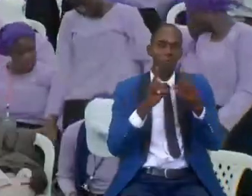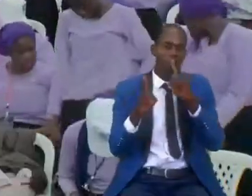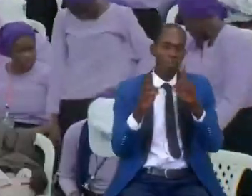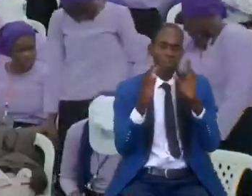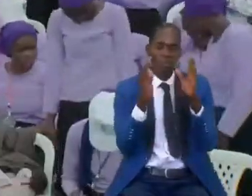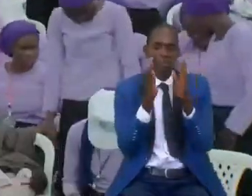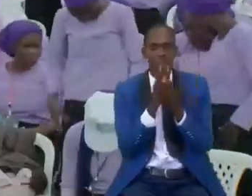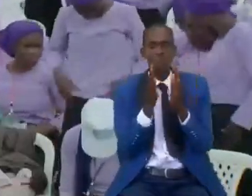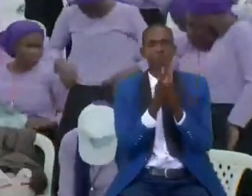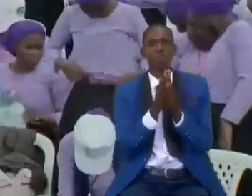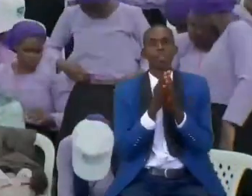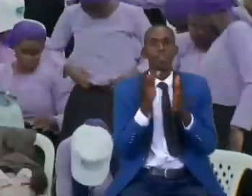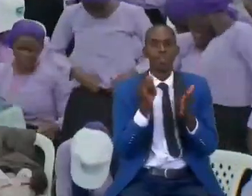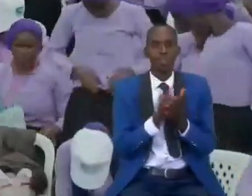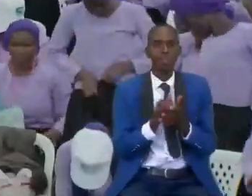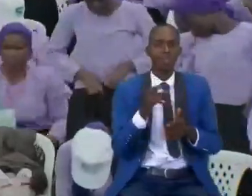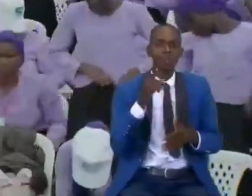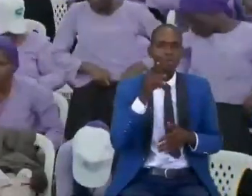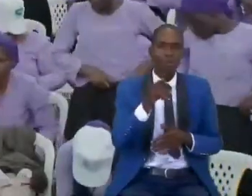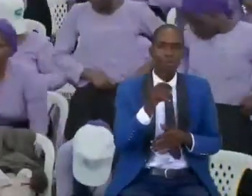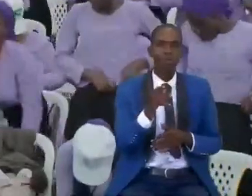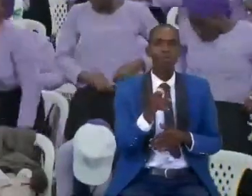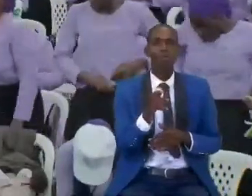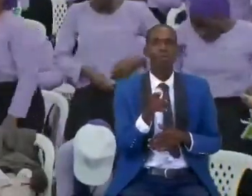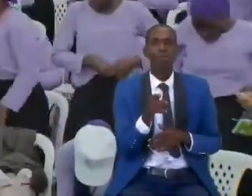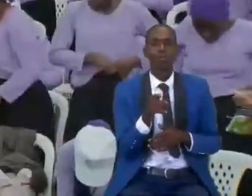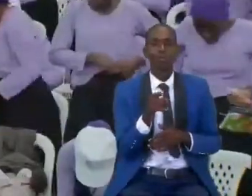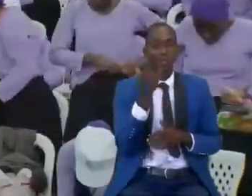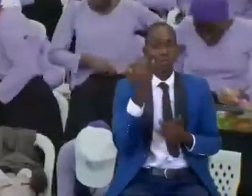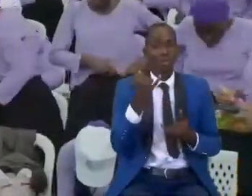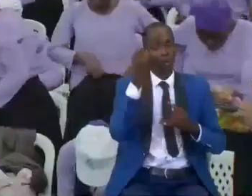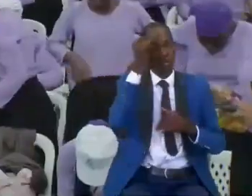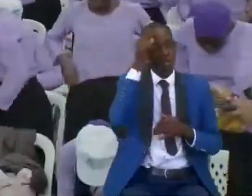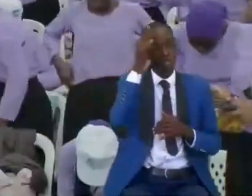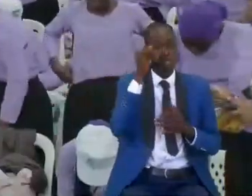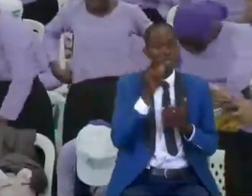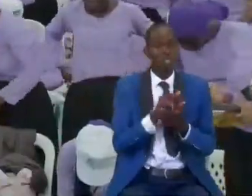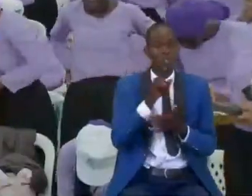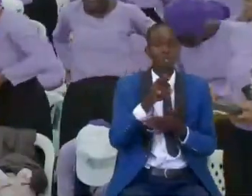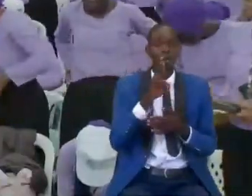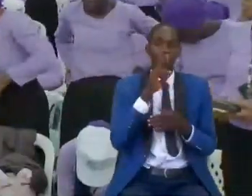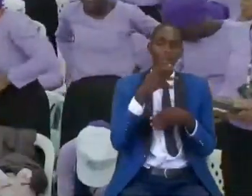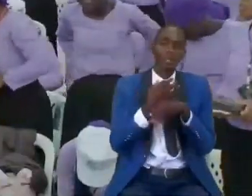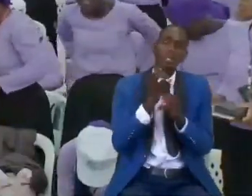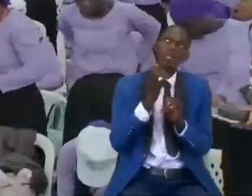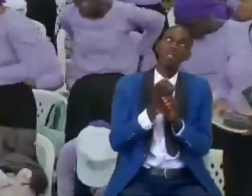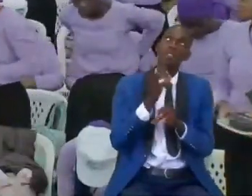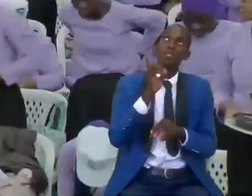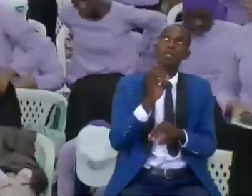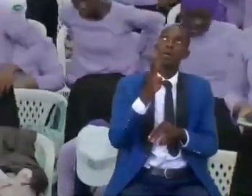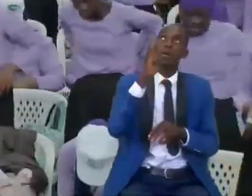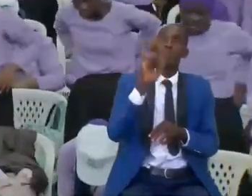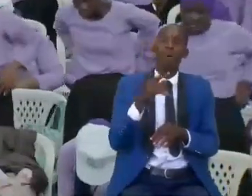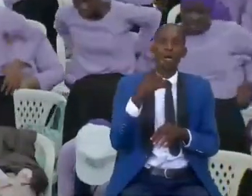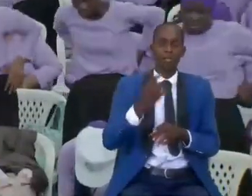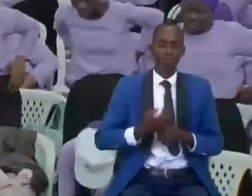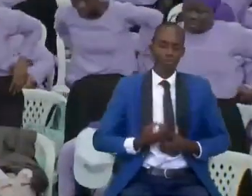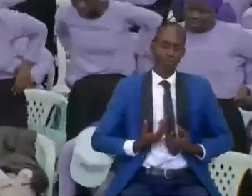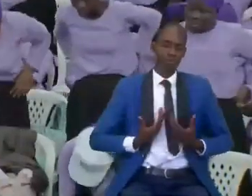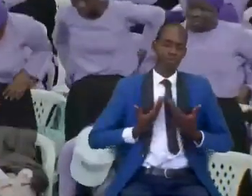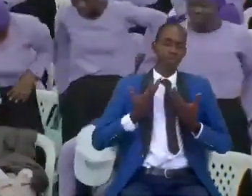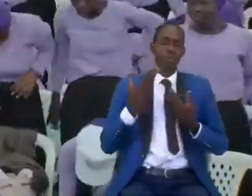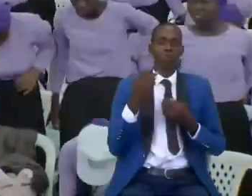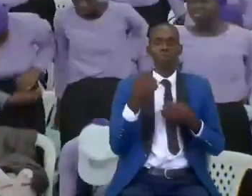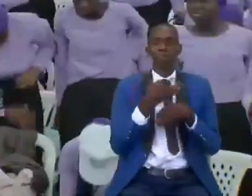by the inspiration of the Creator. Although you are deformed by the corruption of the world, now you